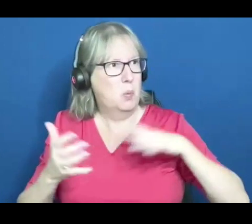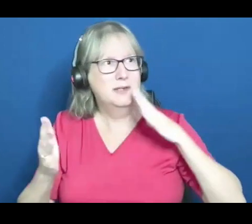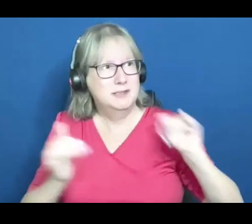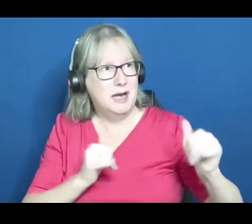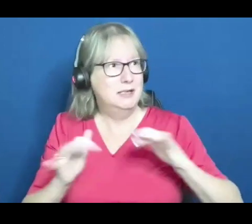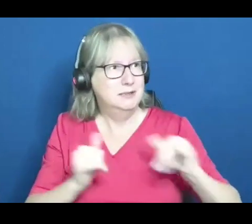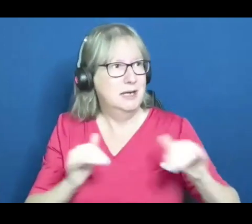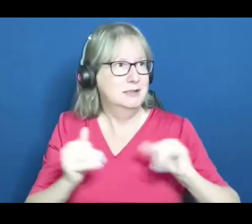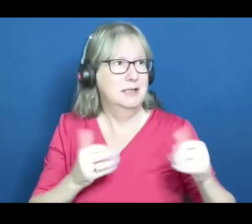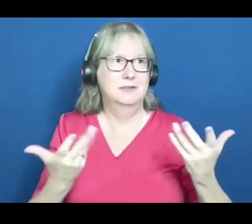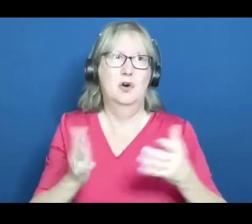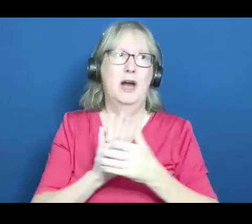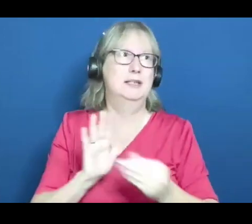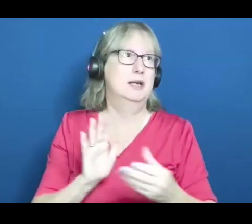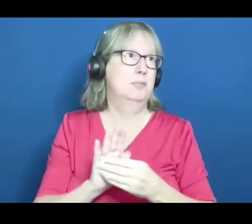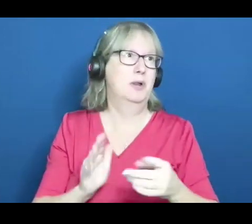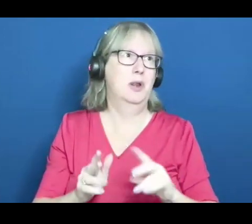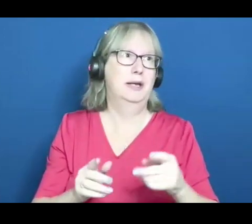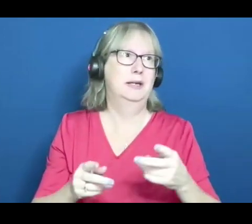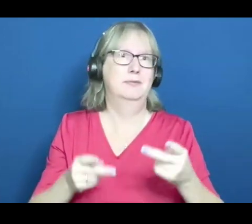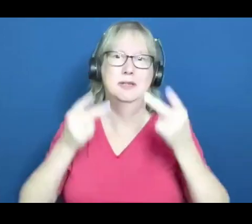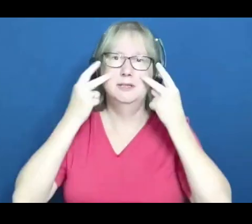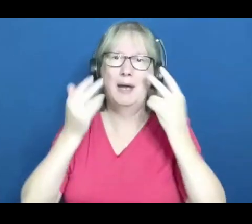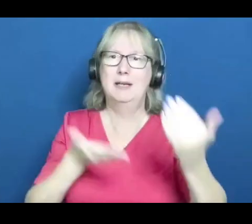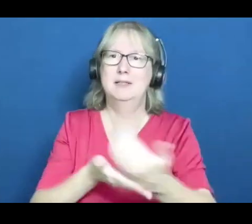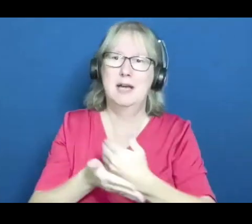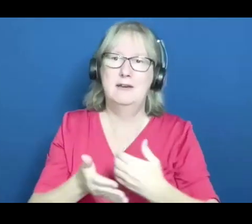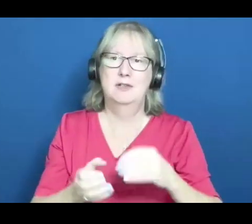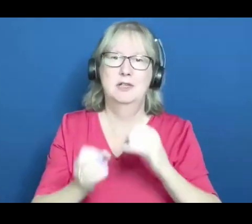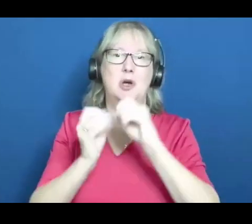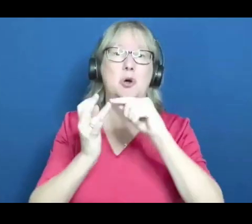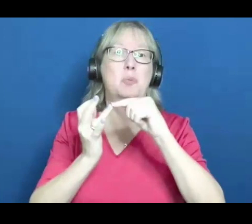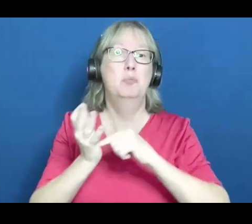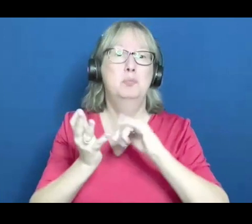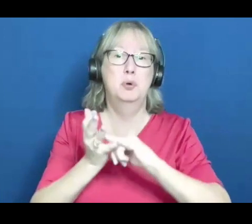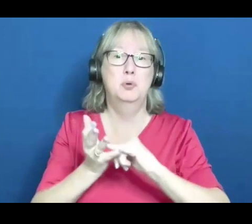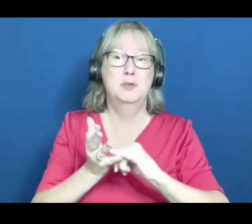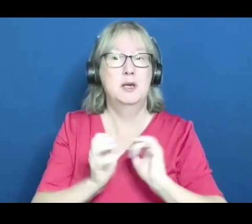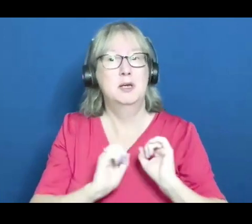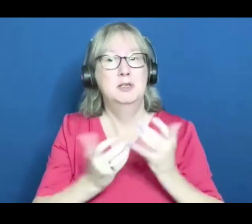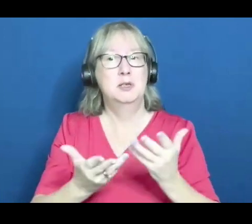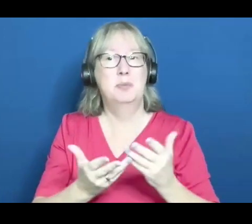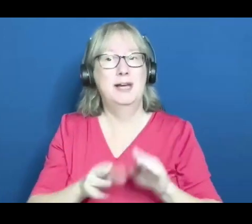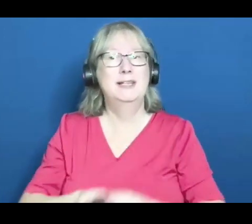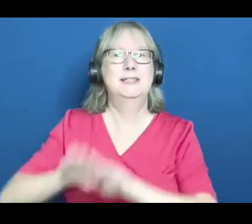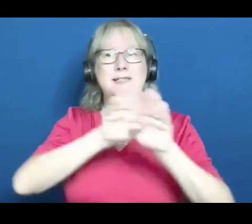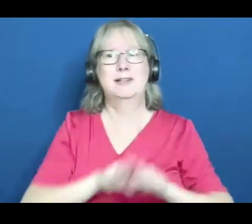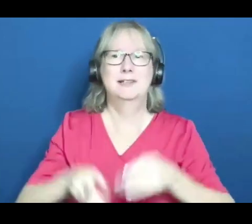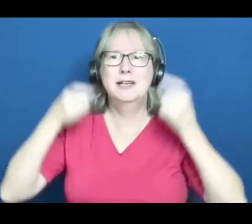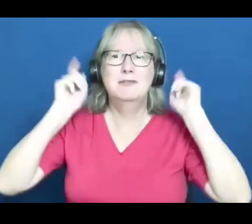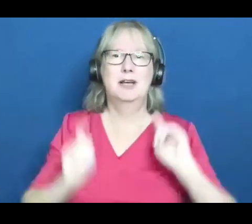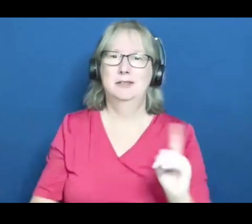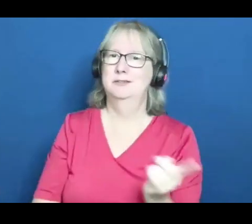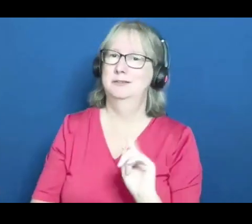like you know, your Specsavers, your Boots, are not supplying standard hearing aids these days, so you've got to be careful with